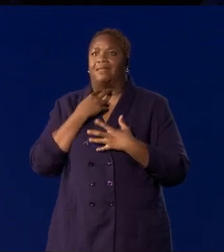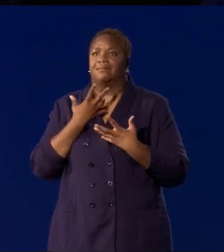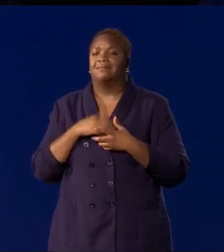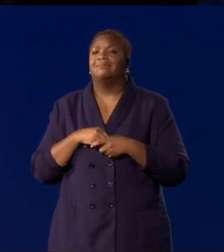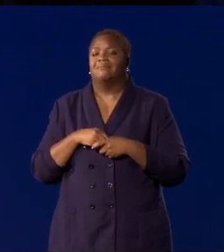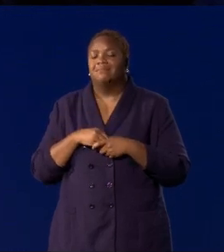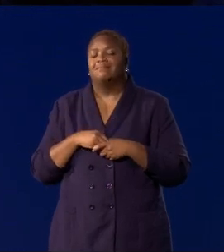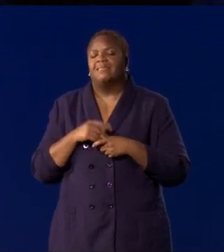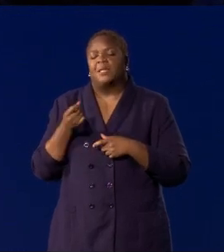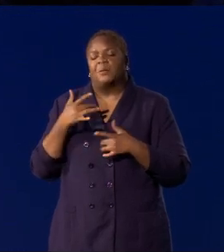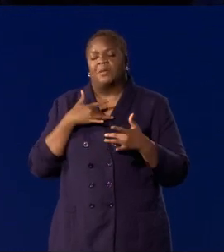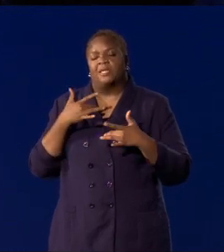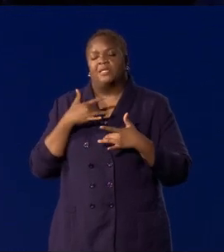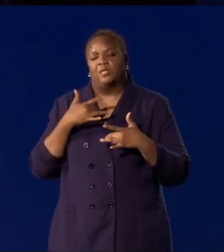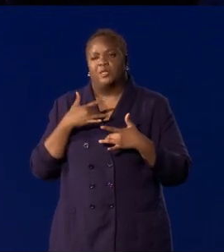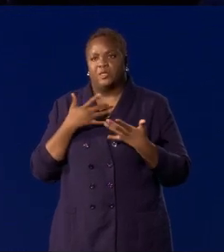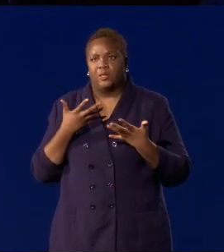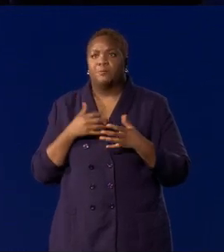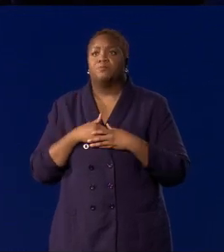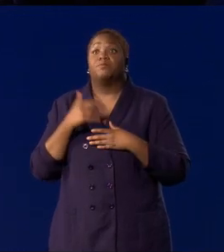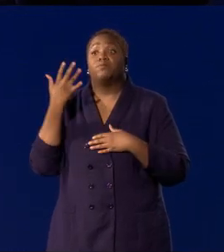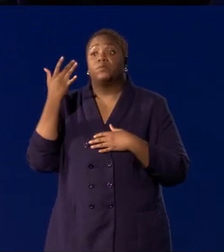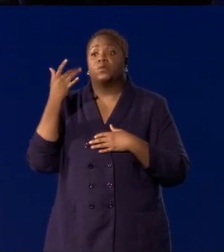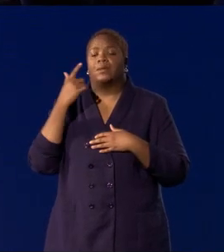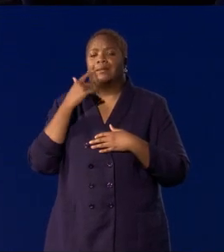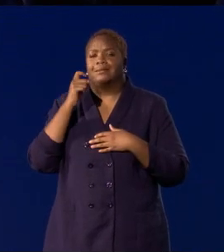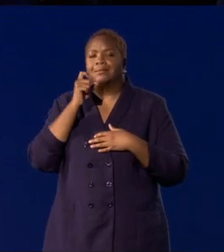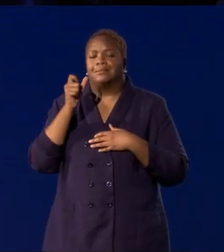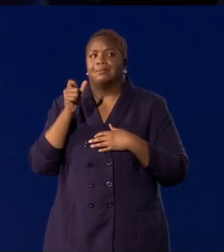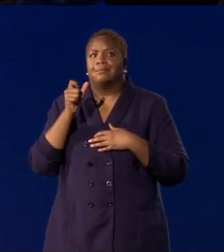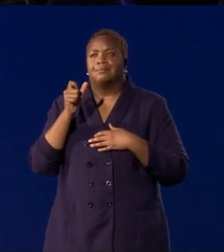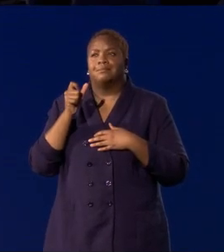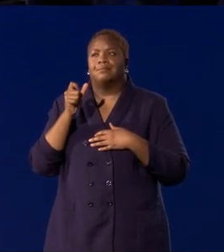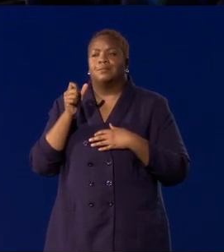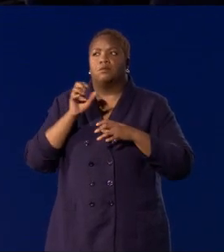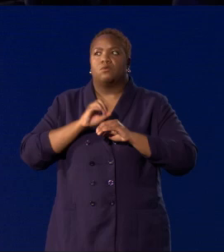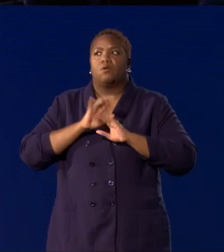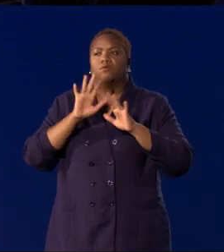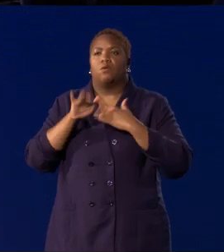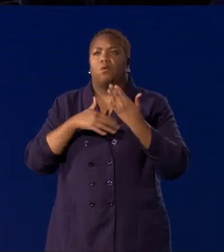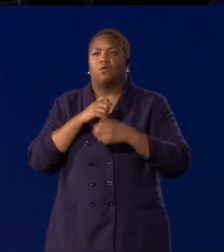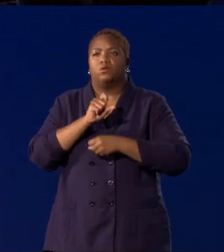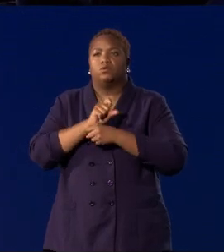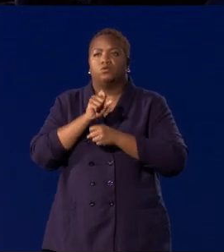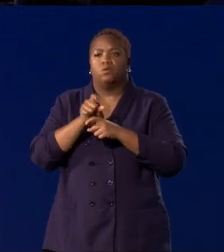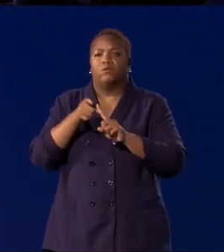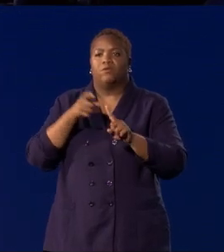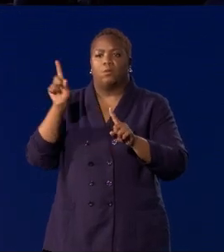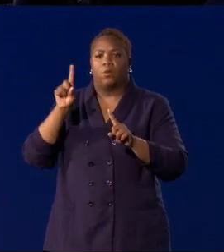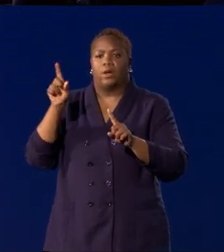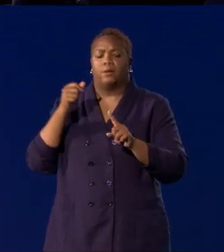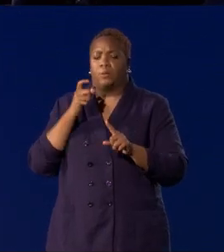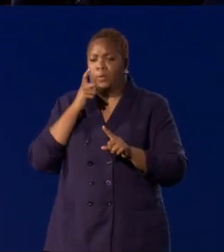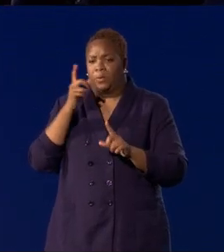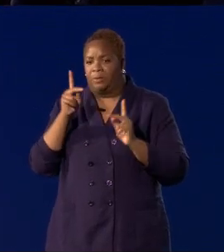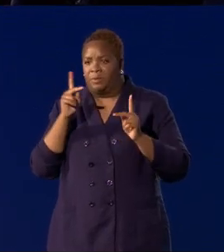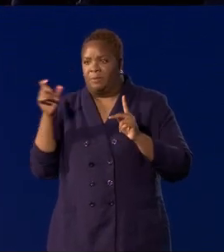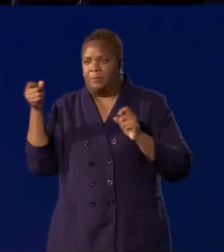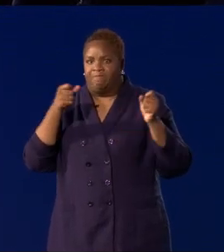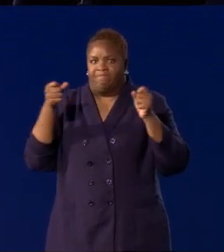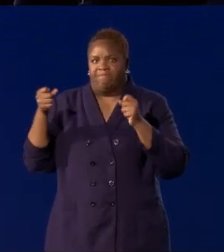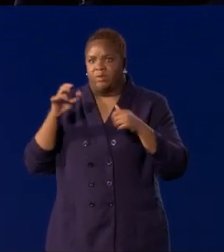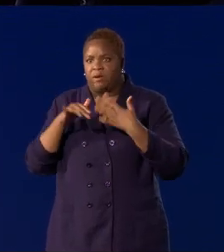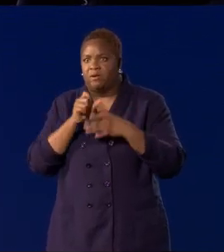that's a bit concerning because it's not obvious where all this labor is going to come from. Who are the people that are going to fill all these